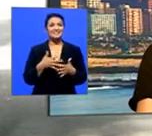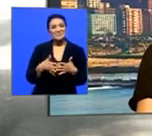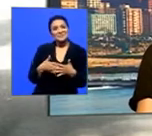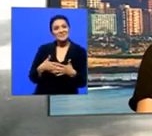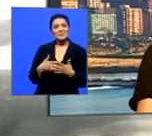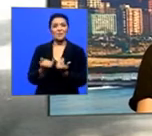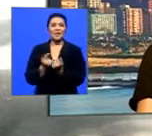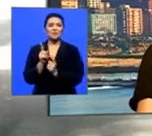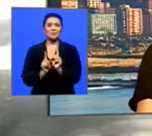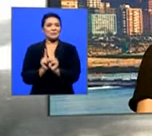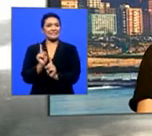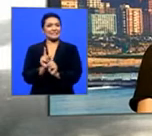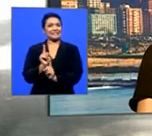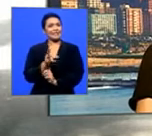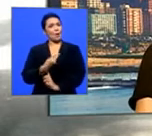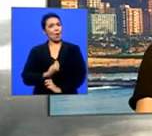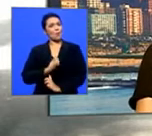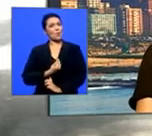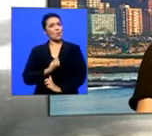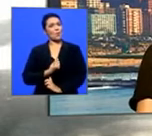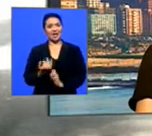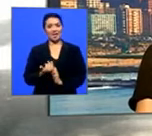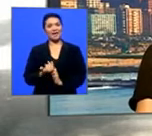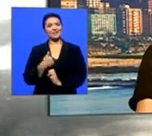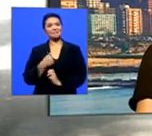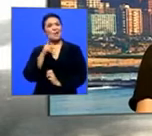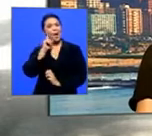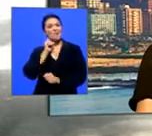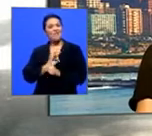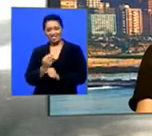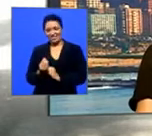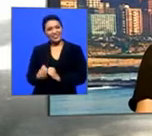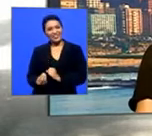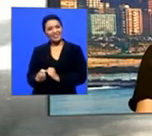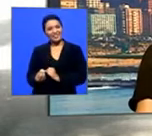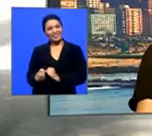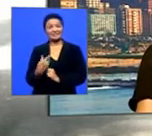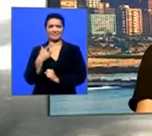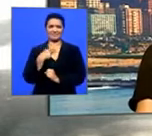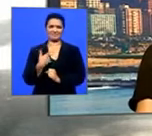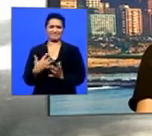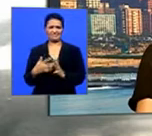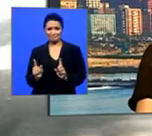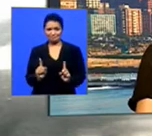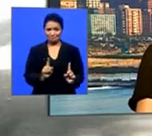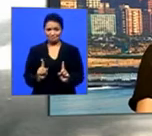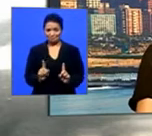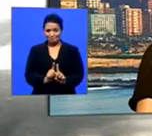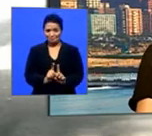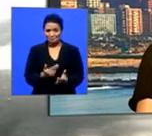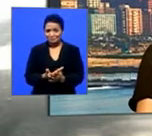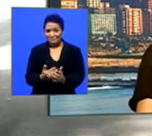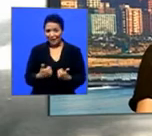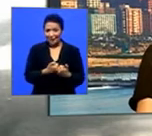beginning about my success and my age is pretty close to one of his grandson's ages, and I don't know if he was playing matchmaker, but